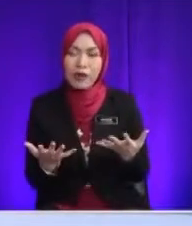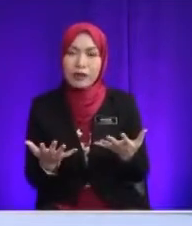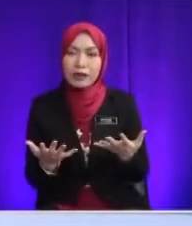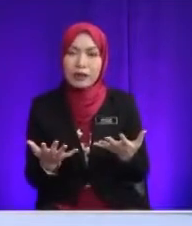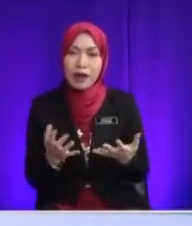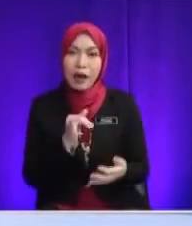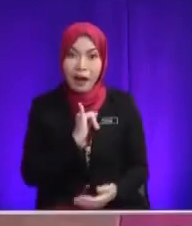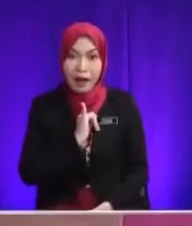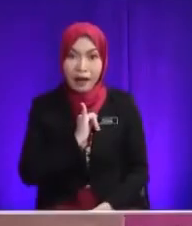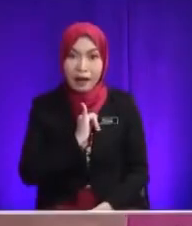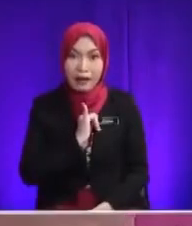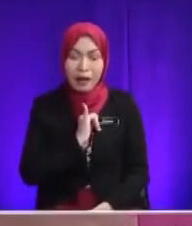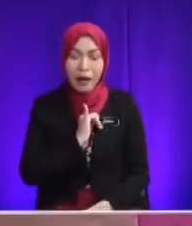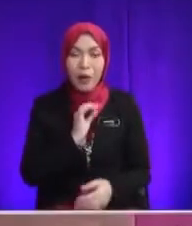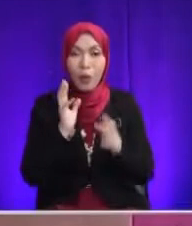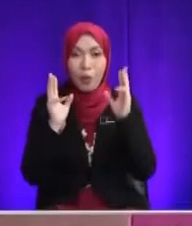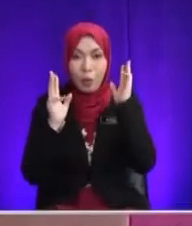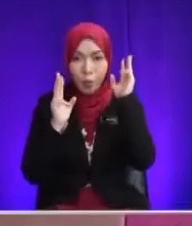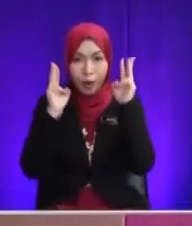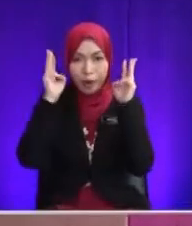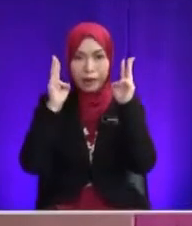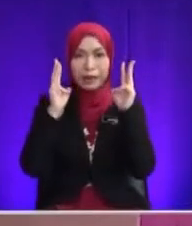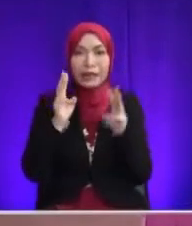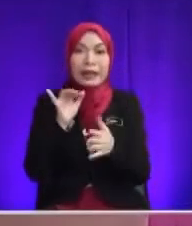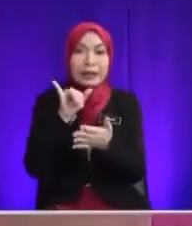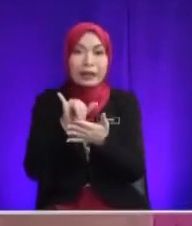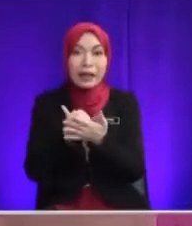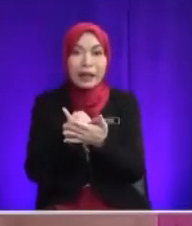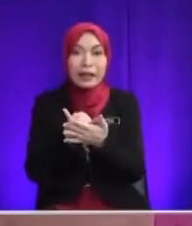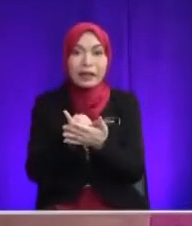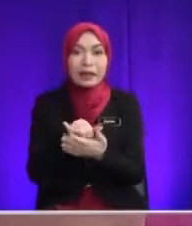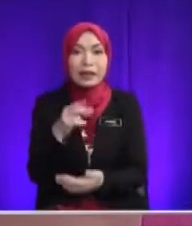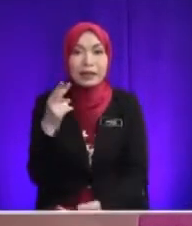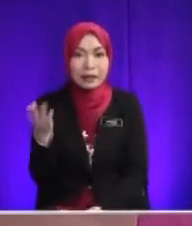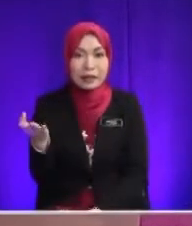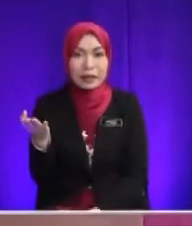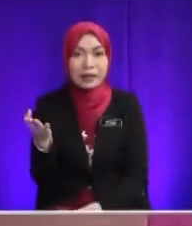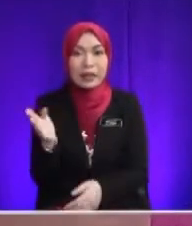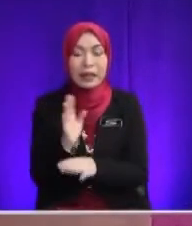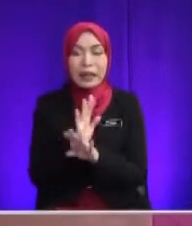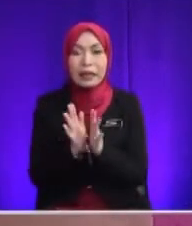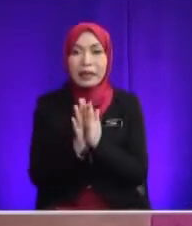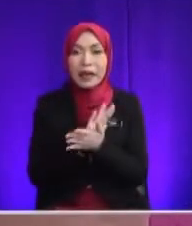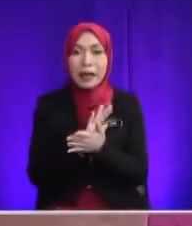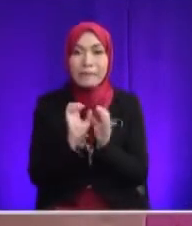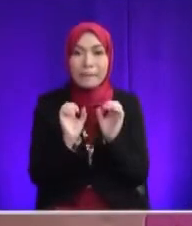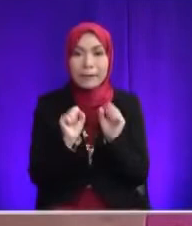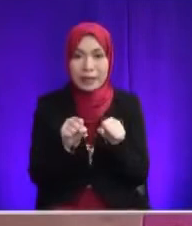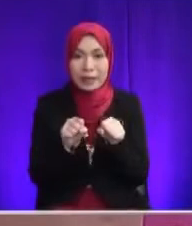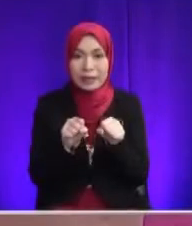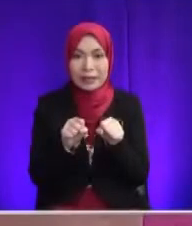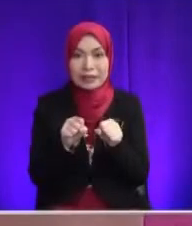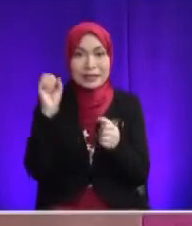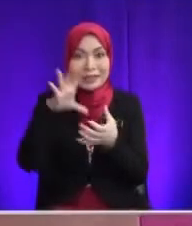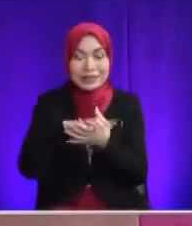Okay. That is also usable. You can mention, I doubt whether she can be trusted. It's the all same. Right. Okay, for number 6,